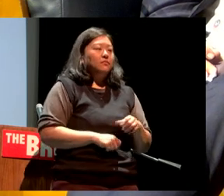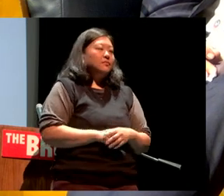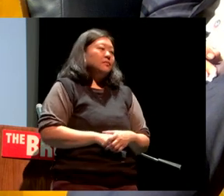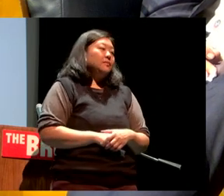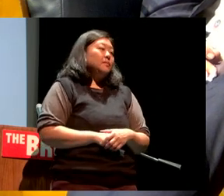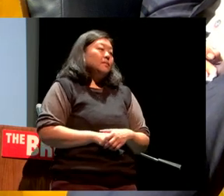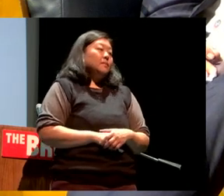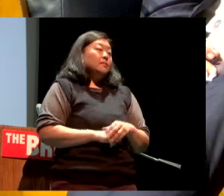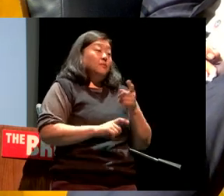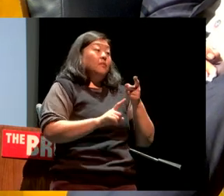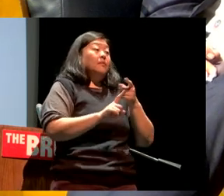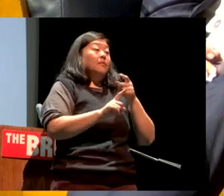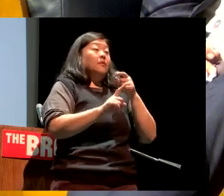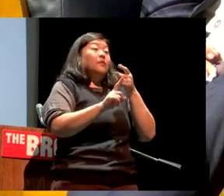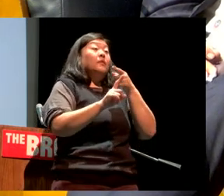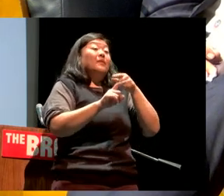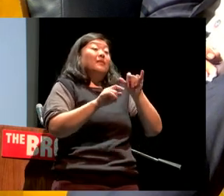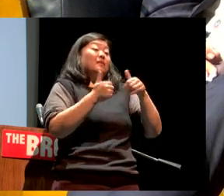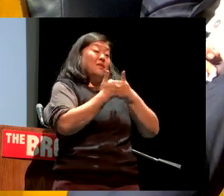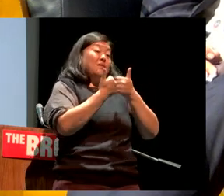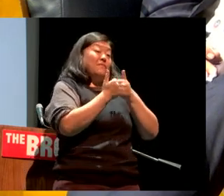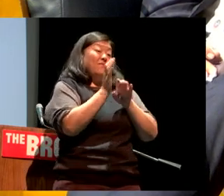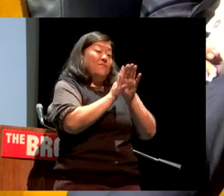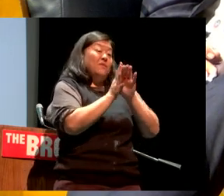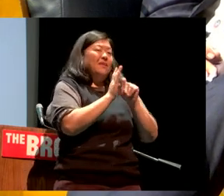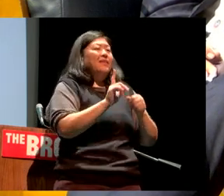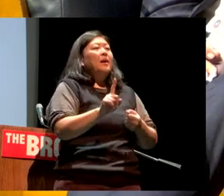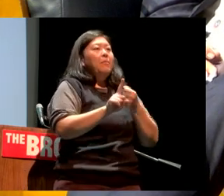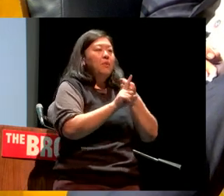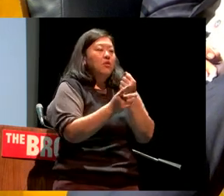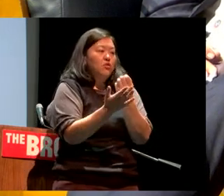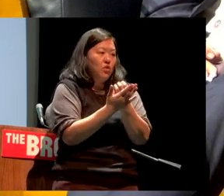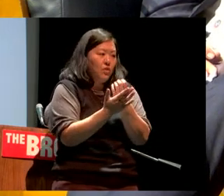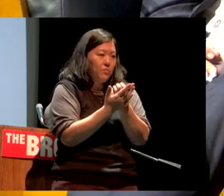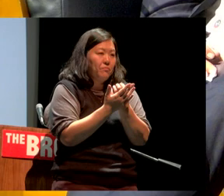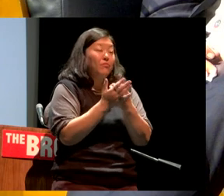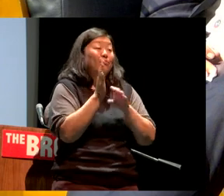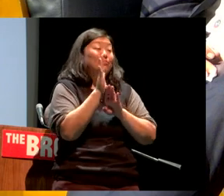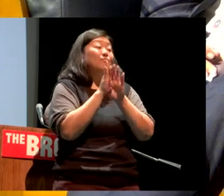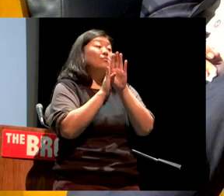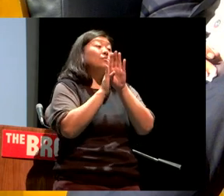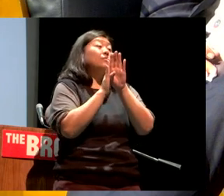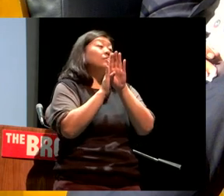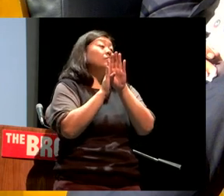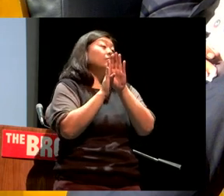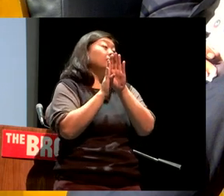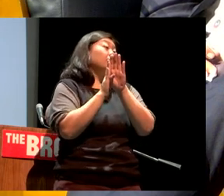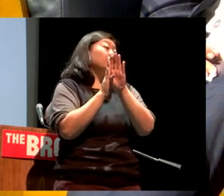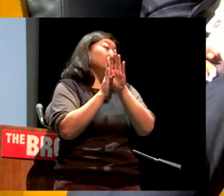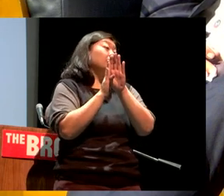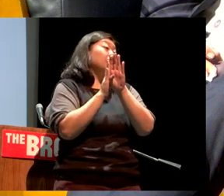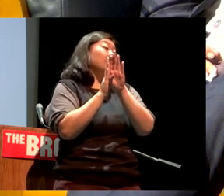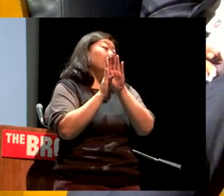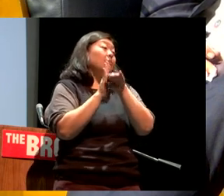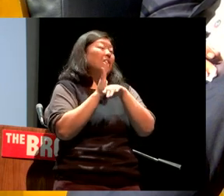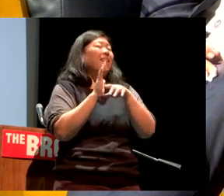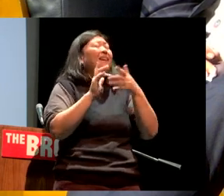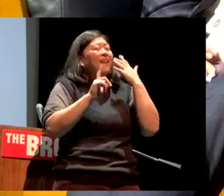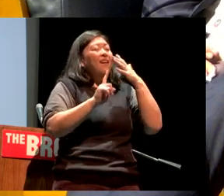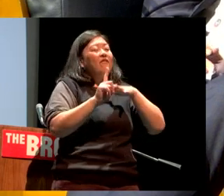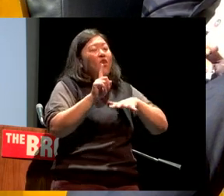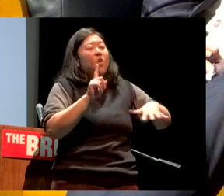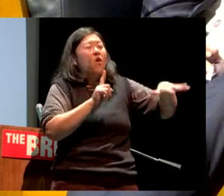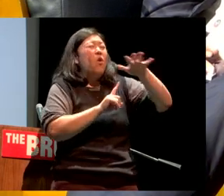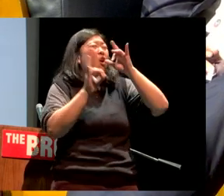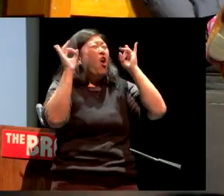know, we're all going to be stuck at home because the environment is fucked up and we need to be, play Fortnite, but actually earn money doing it, you know, so hopefully